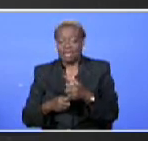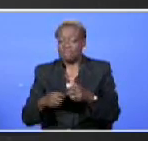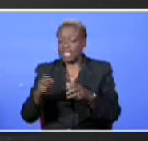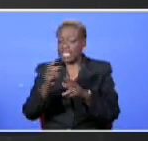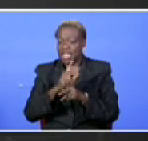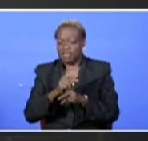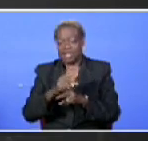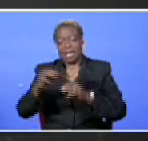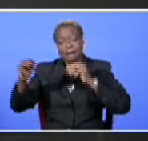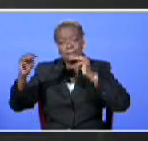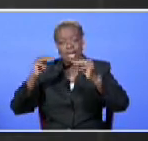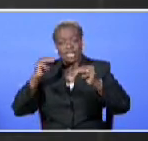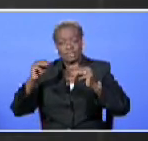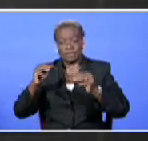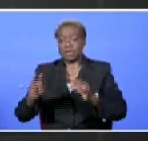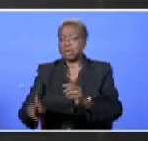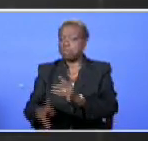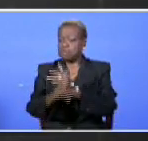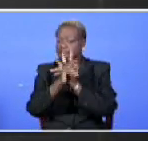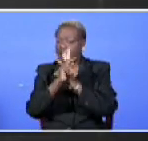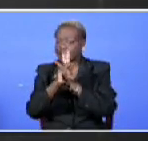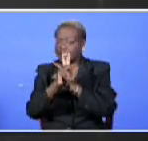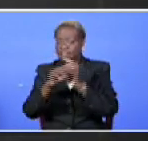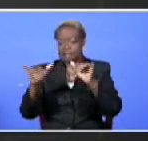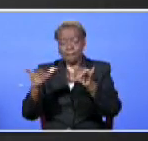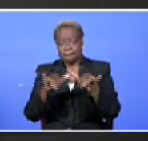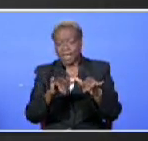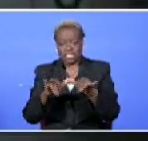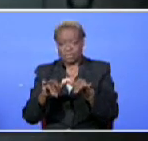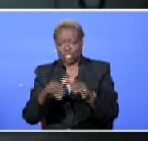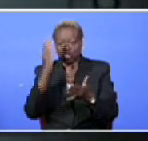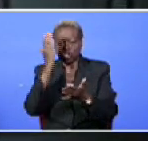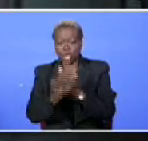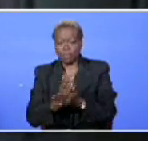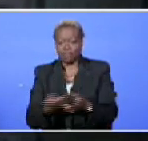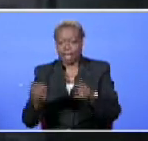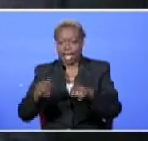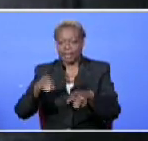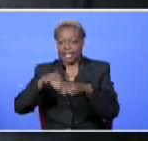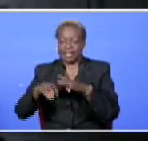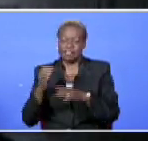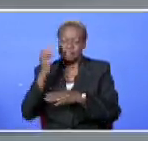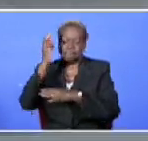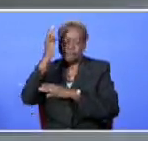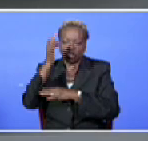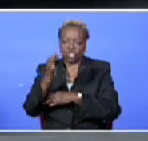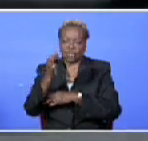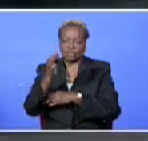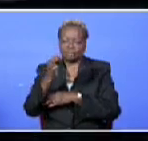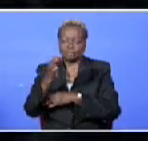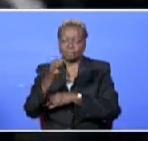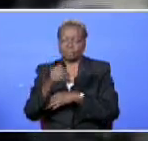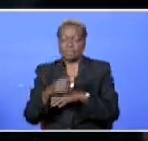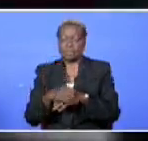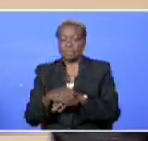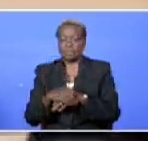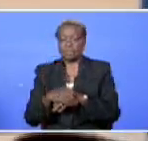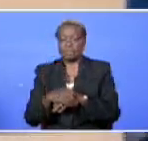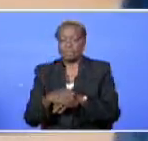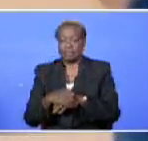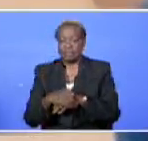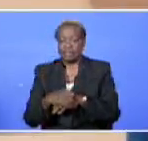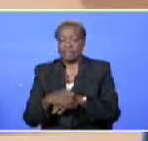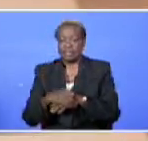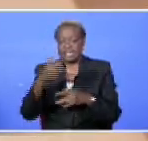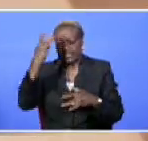management and preventative measures to stop it from happening again in the future. Roll also preaching the importance of patience. Just about being